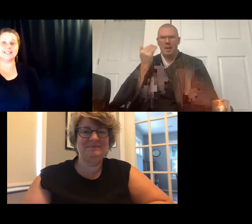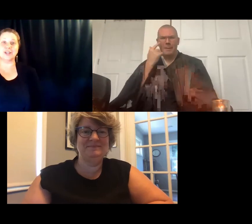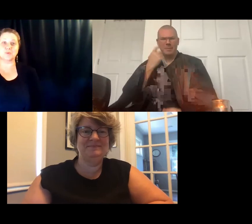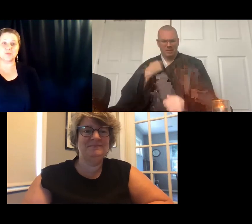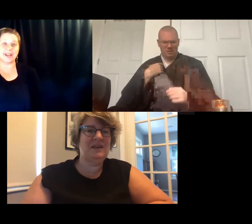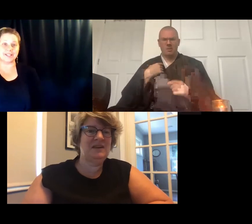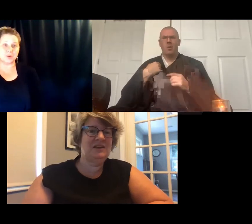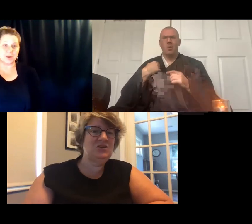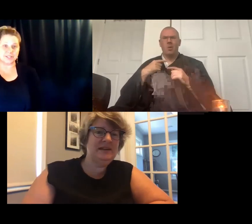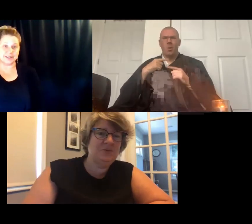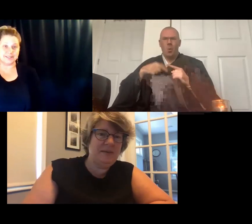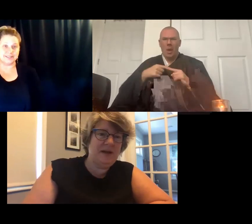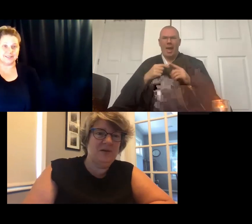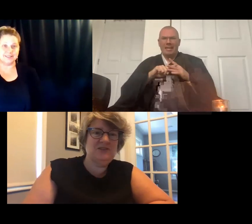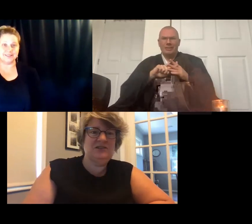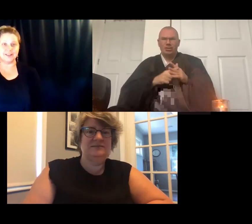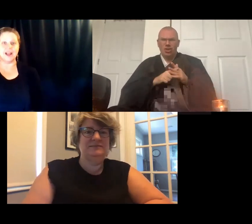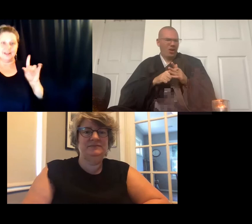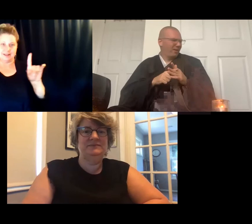That is a great question.